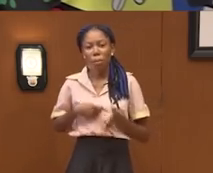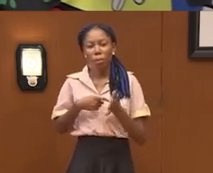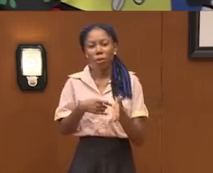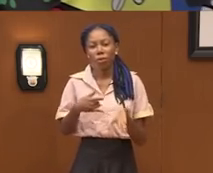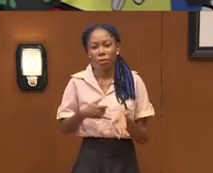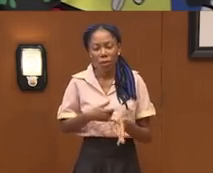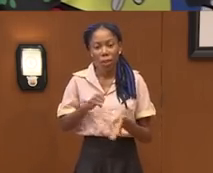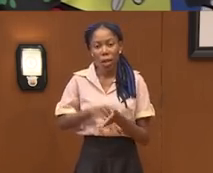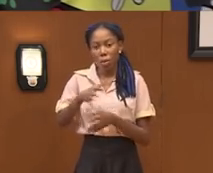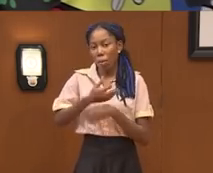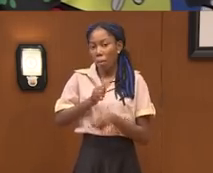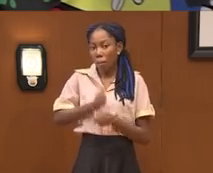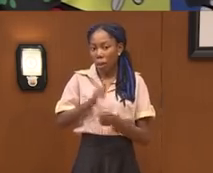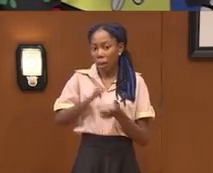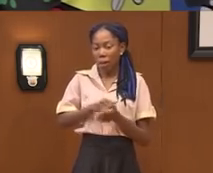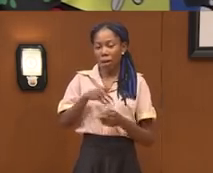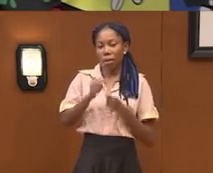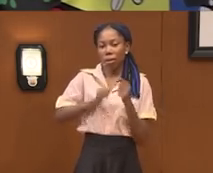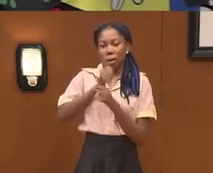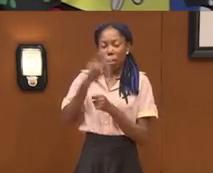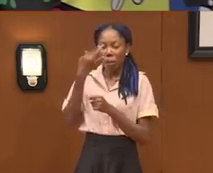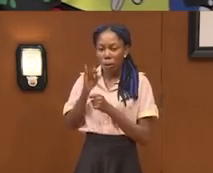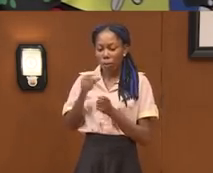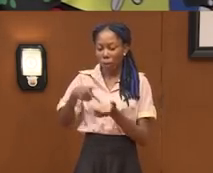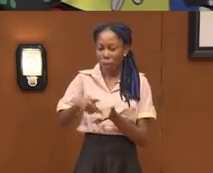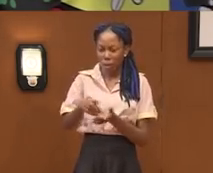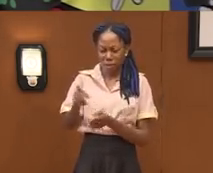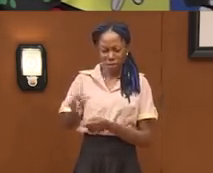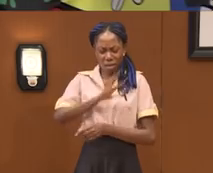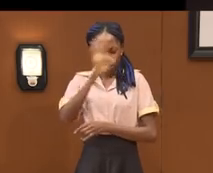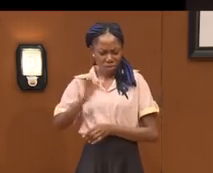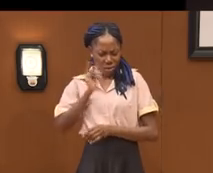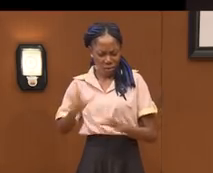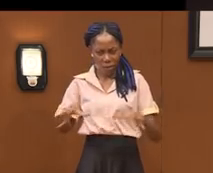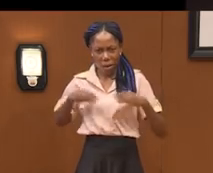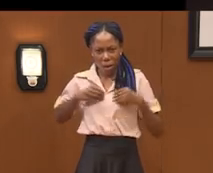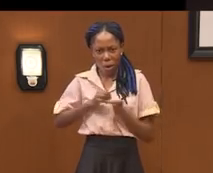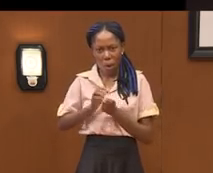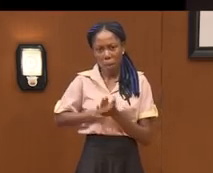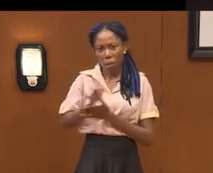you've made such payments, it will be taken that you have never made that payment.